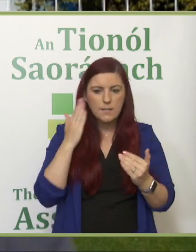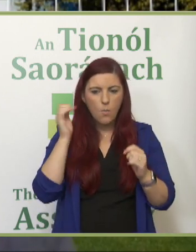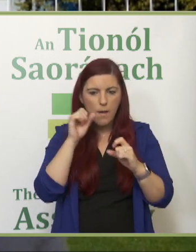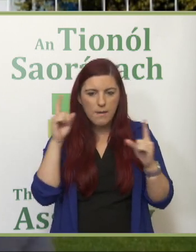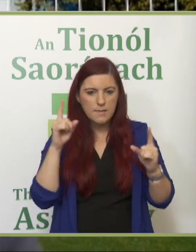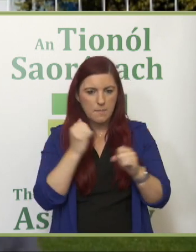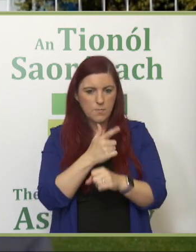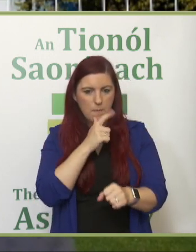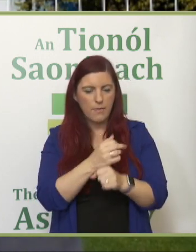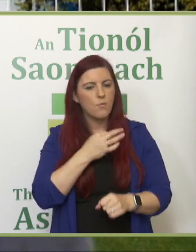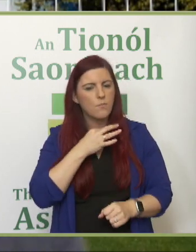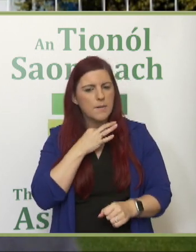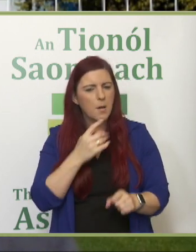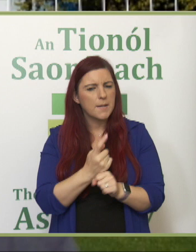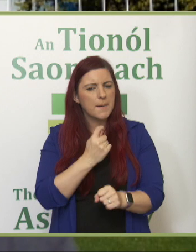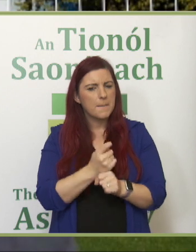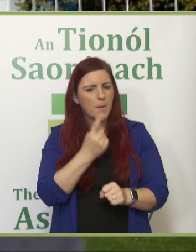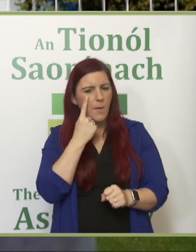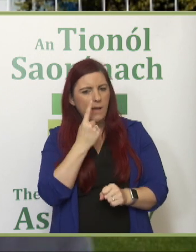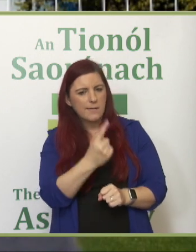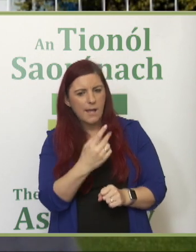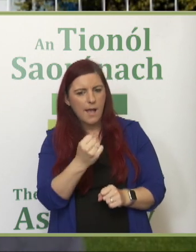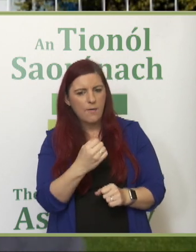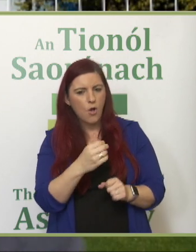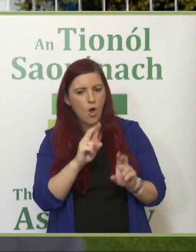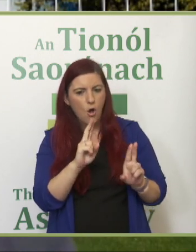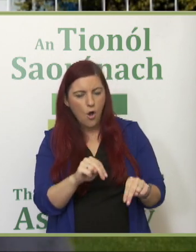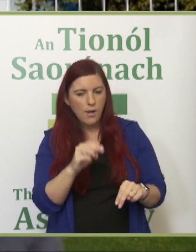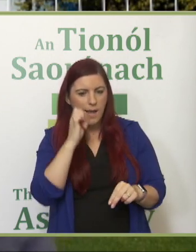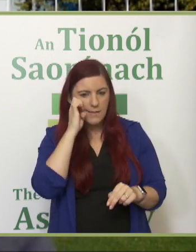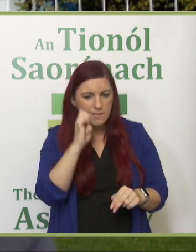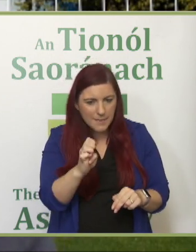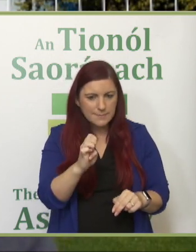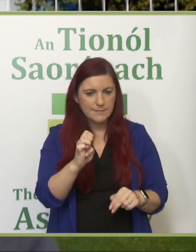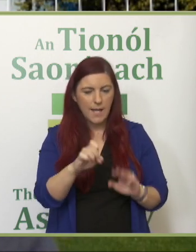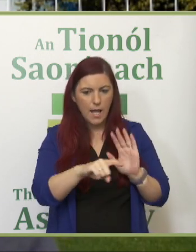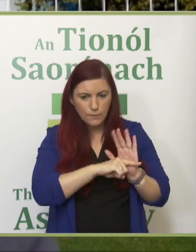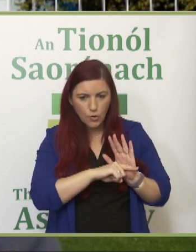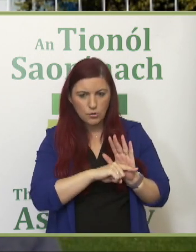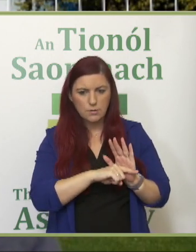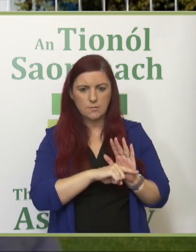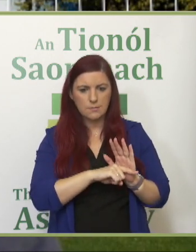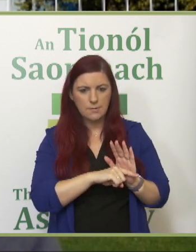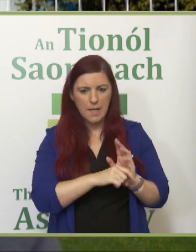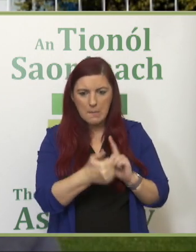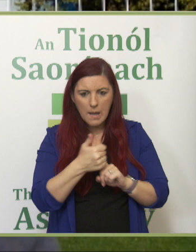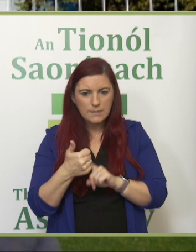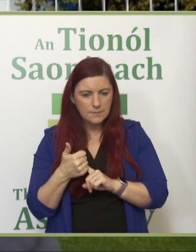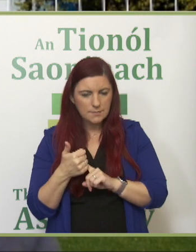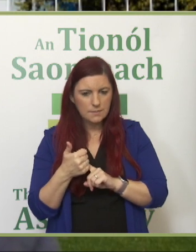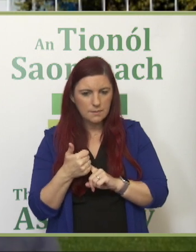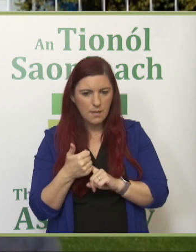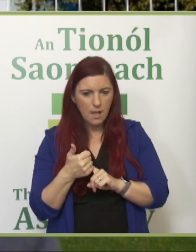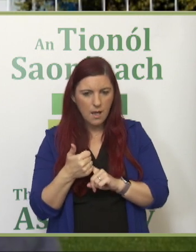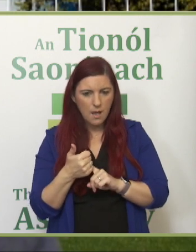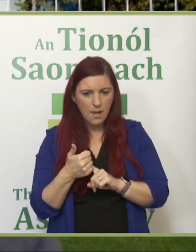we have also seen that there have been many unintended adverse effects emerging. And these often come